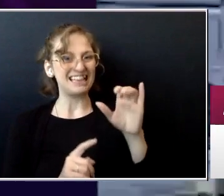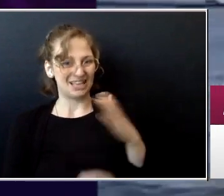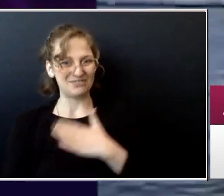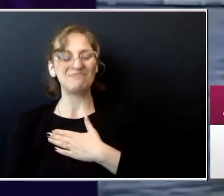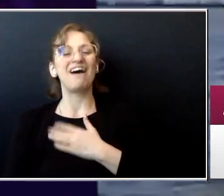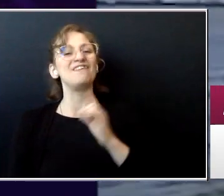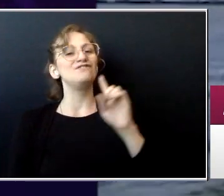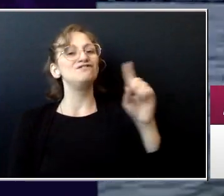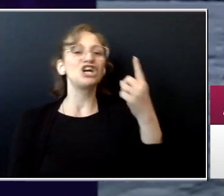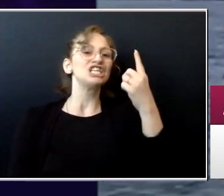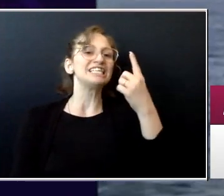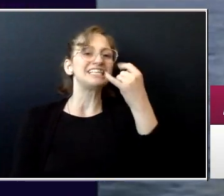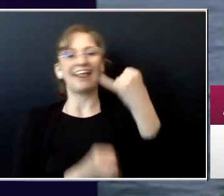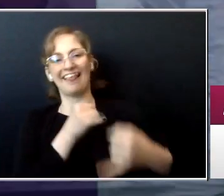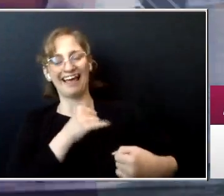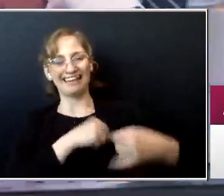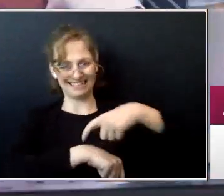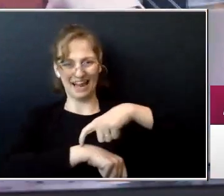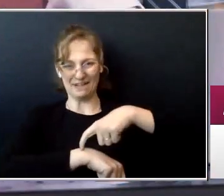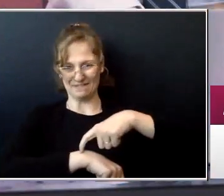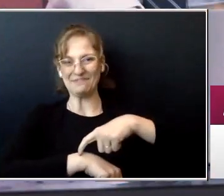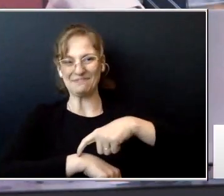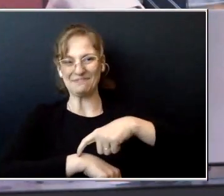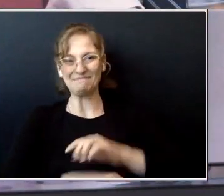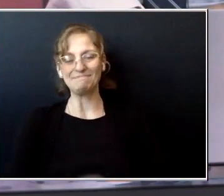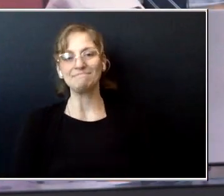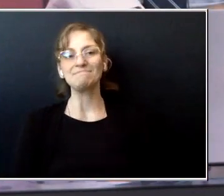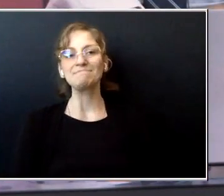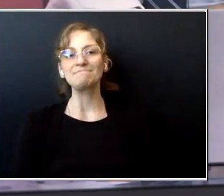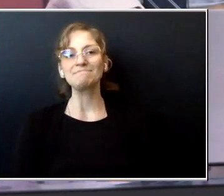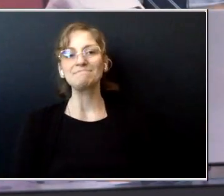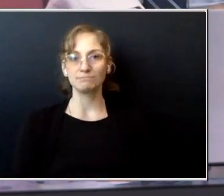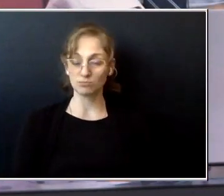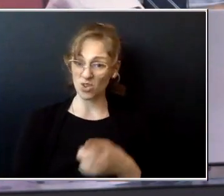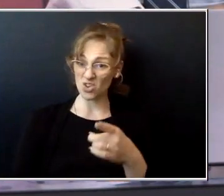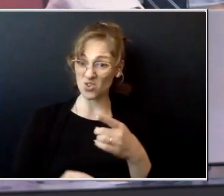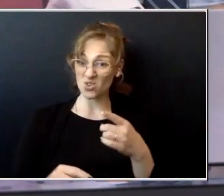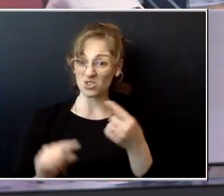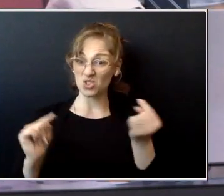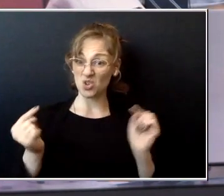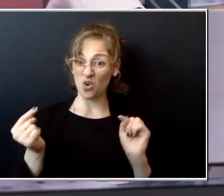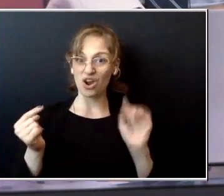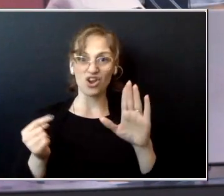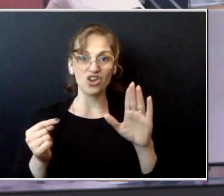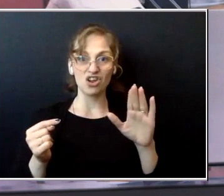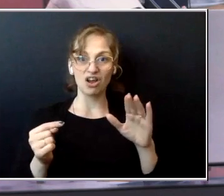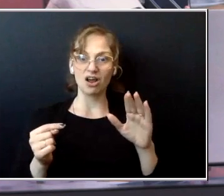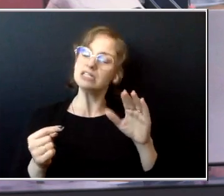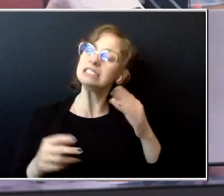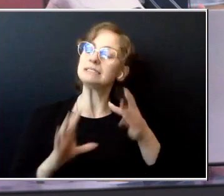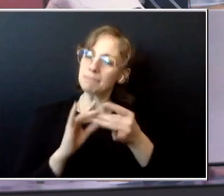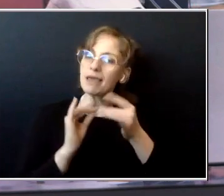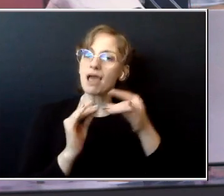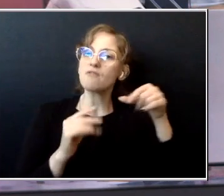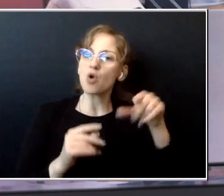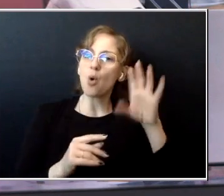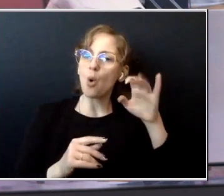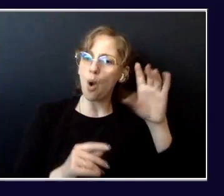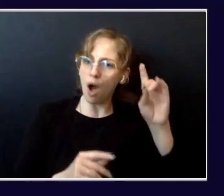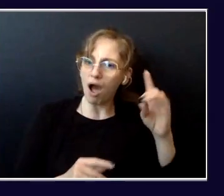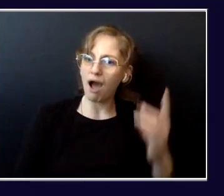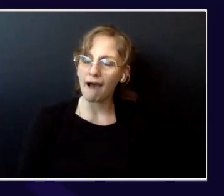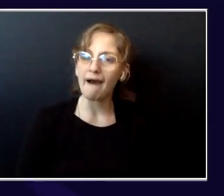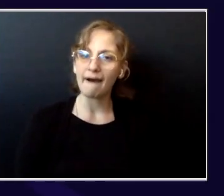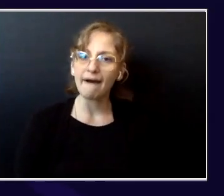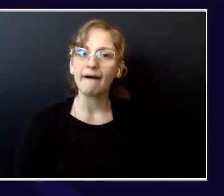time to do that. I haven't done it since. But, were you sore? Were your quads sore? Yeah. Speaking of quads, Steve, we got to see when Steve